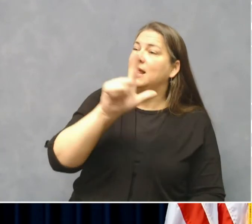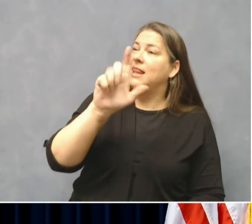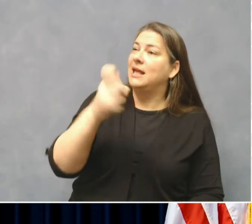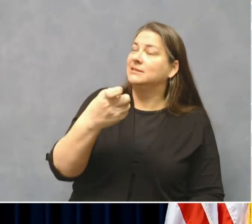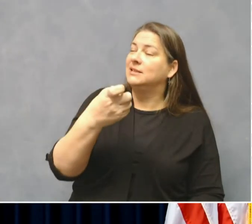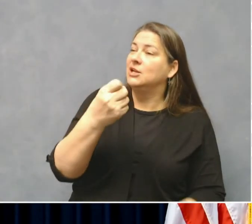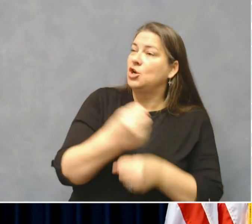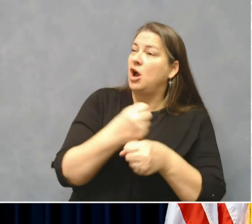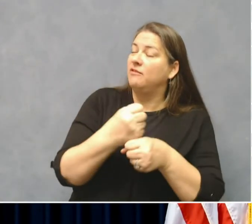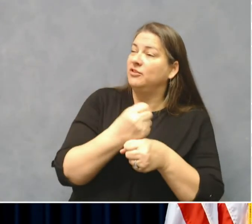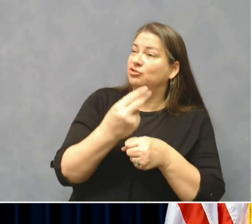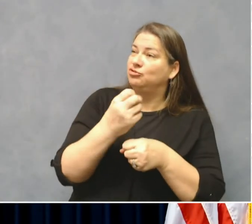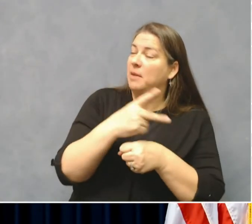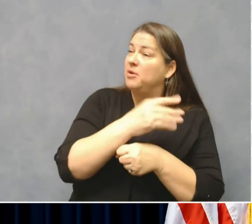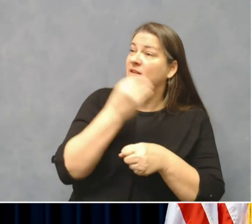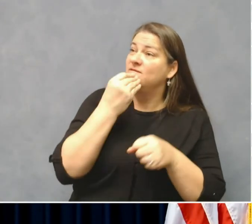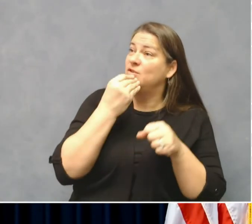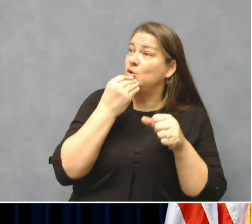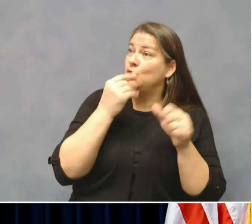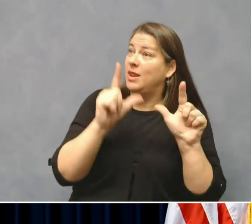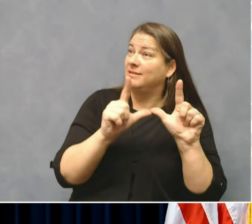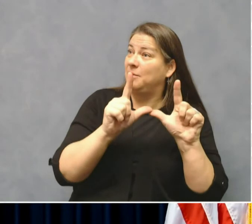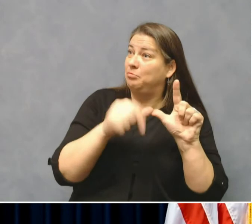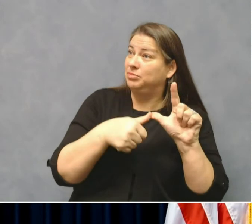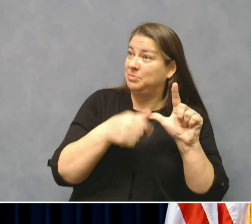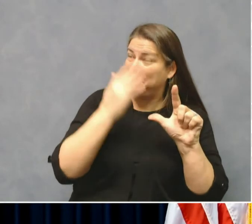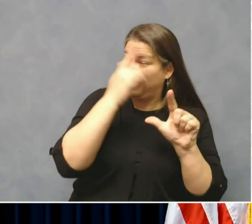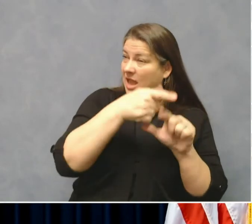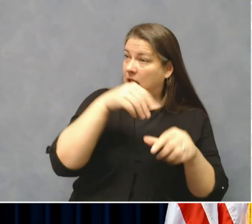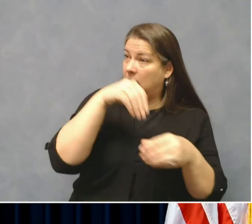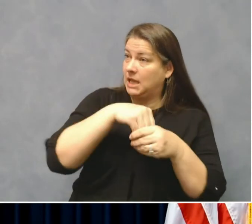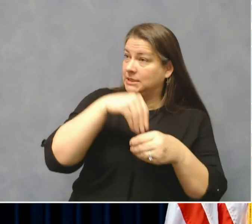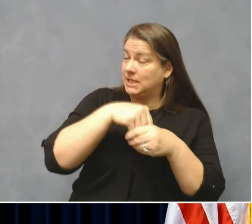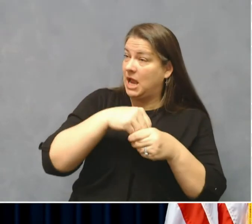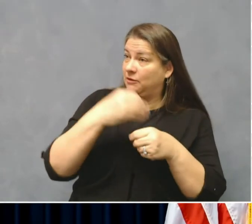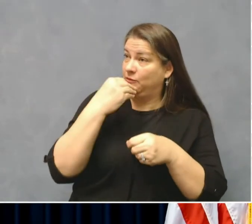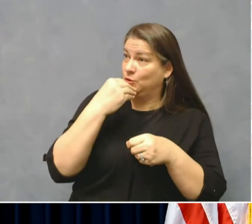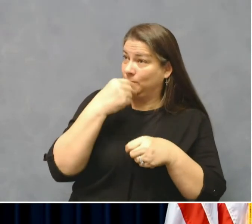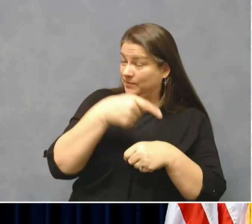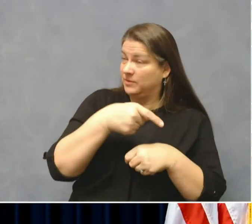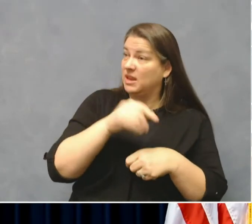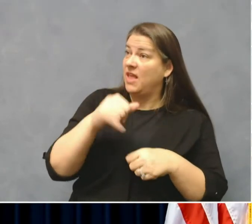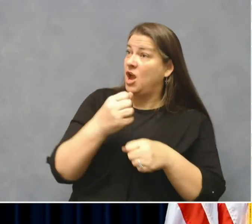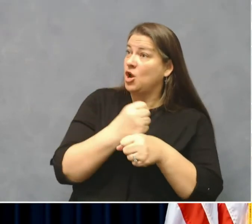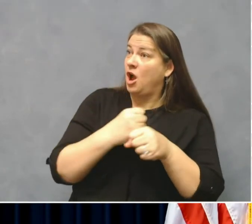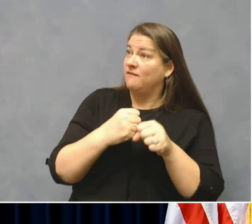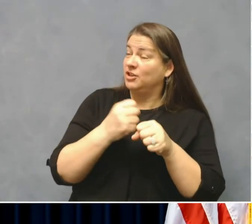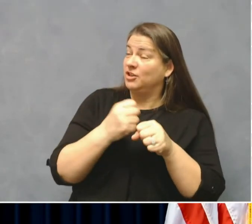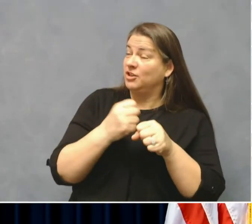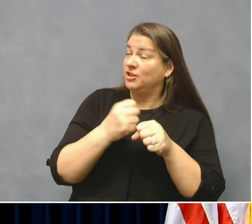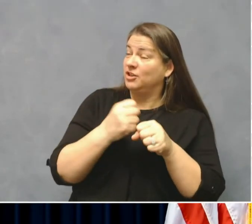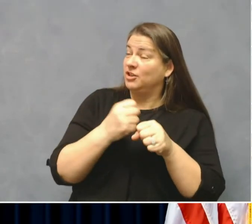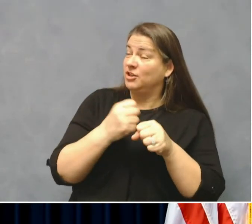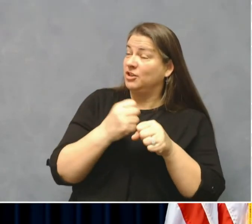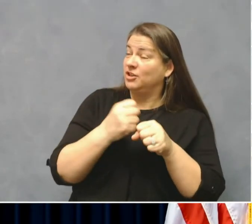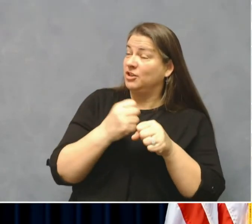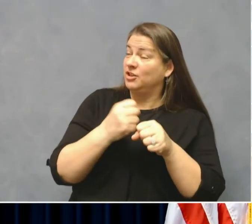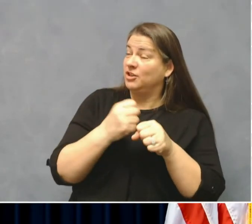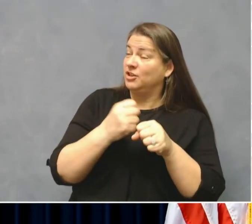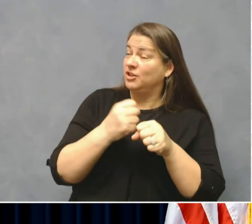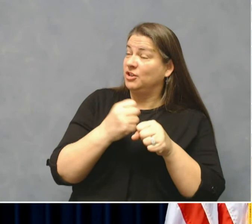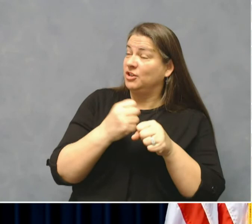revoked because it was still open to indoor dining, must close. That coffee shop was still open today, and 2 uniform.